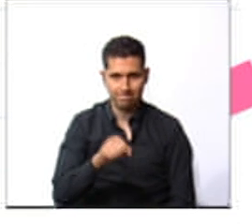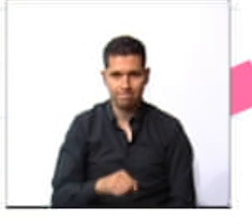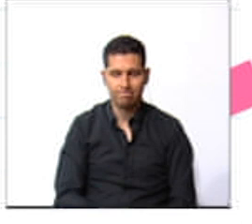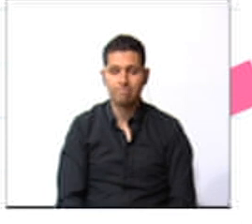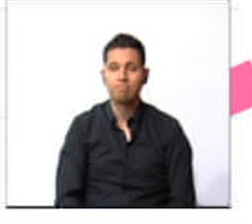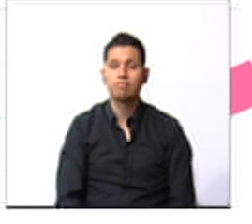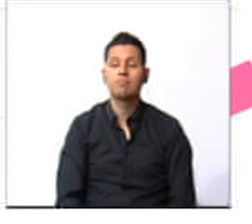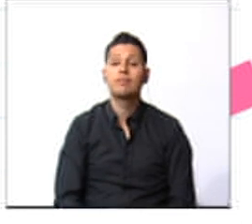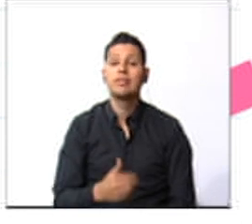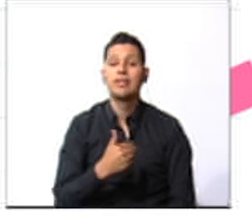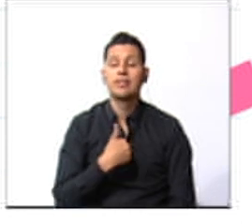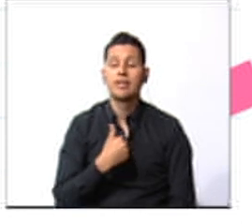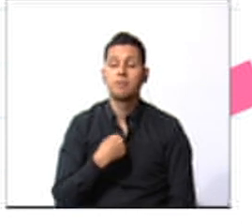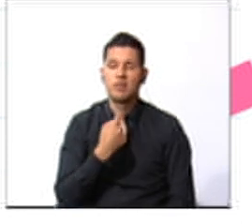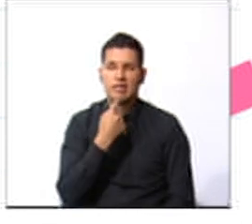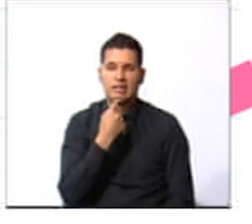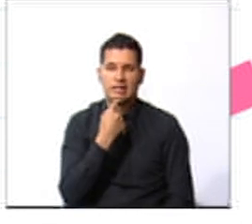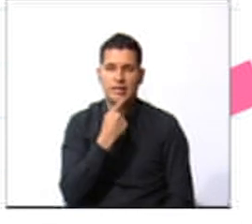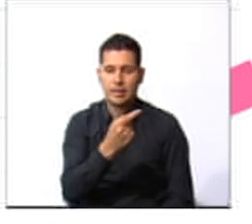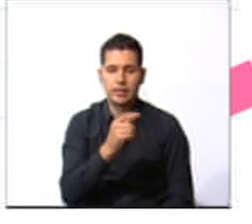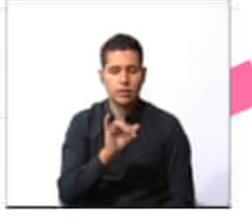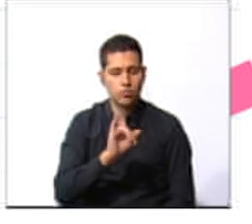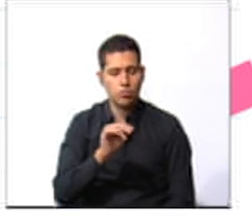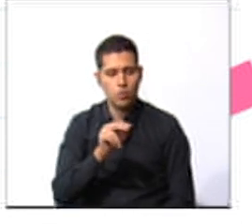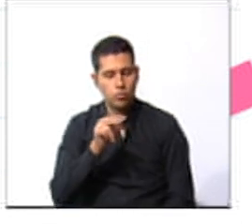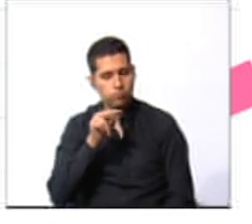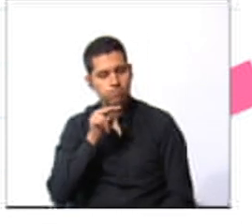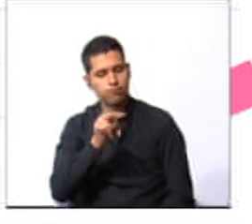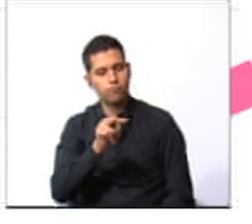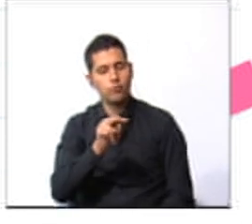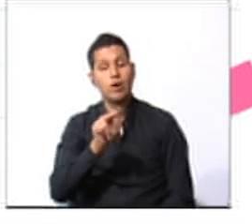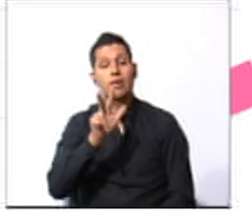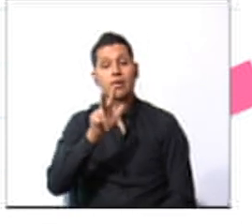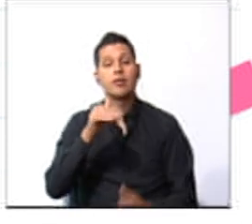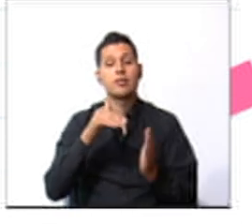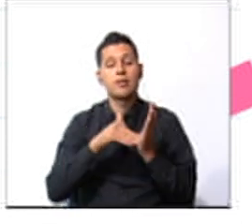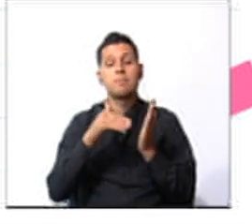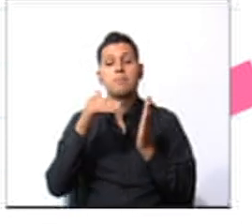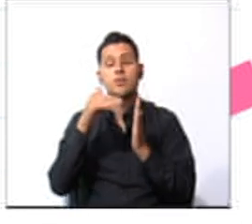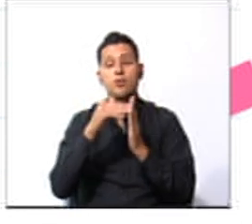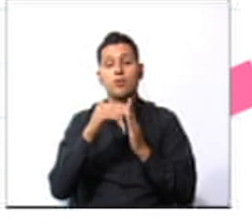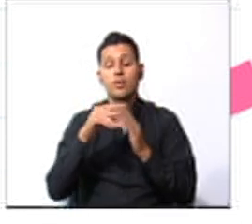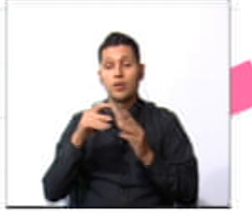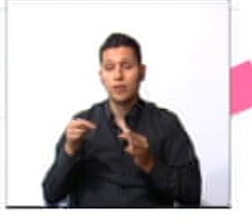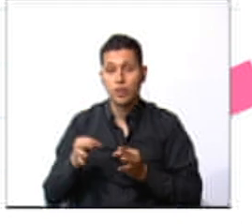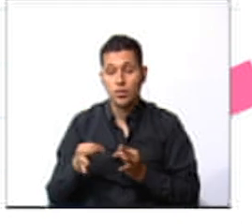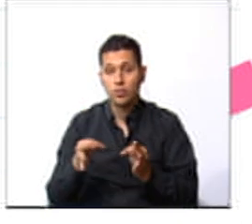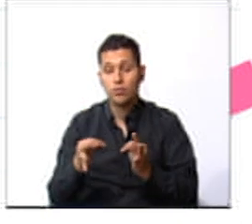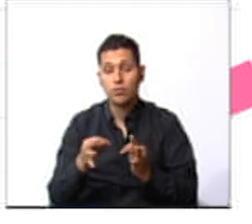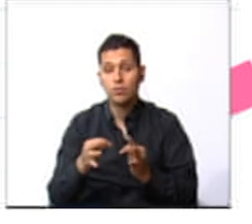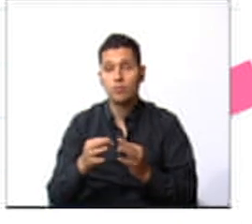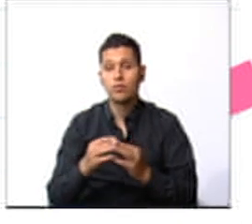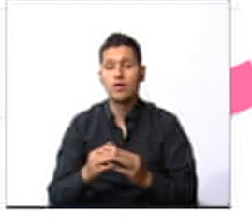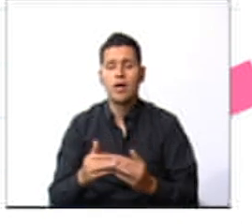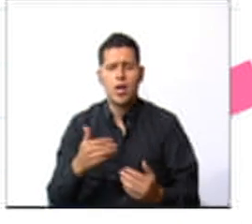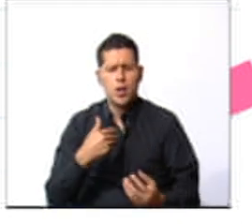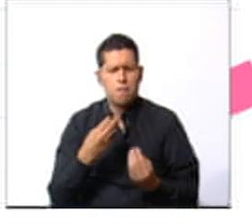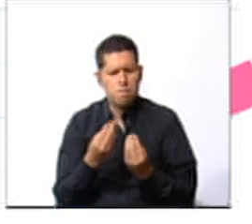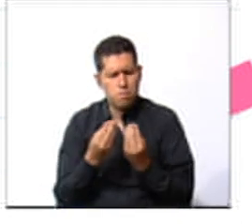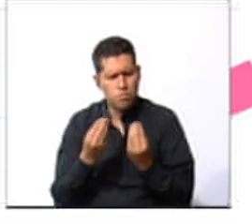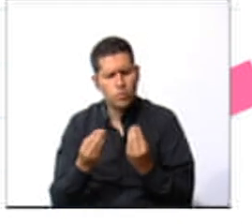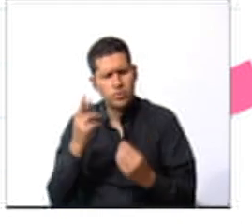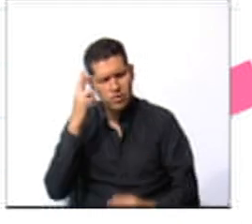we have, it says, attracting more than 3 million tourists every year. We have many reasons,